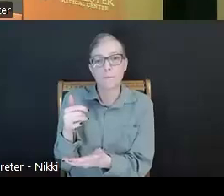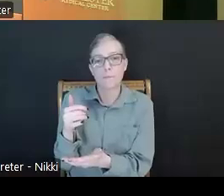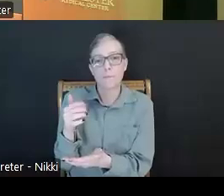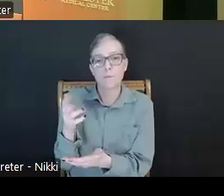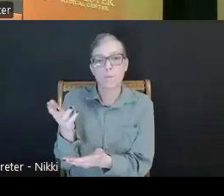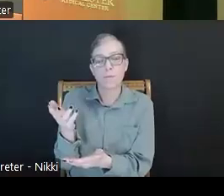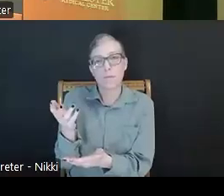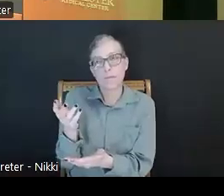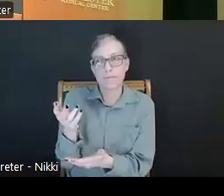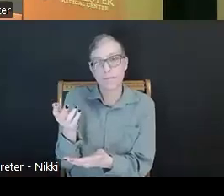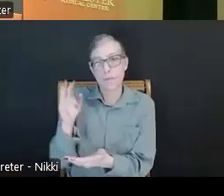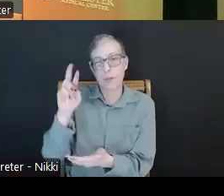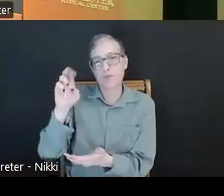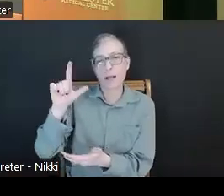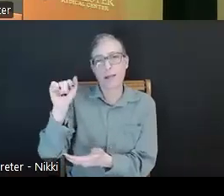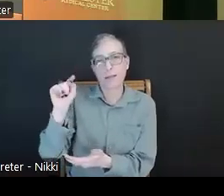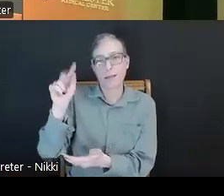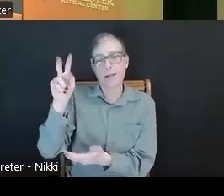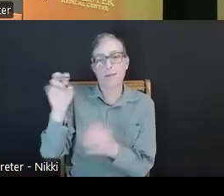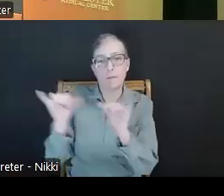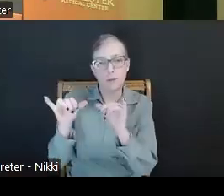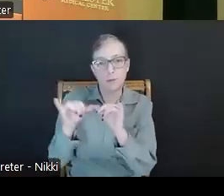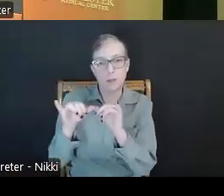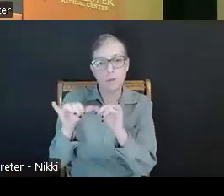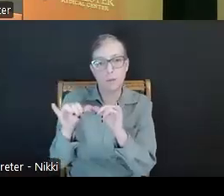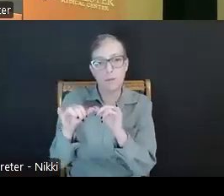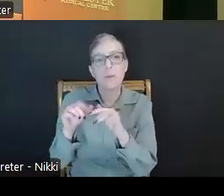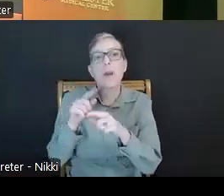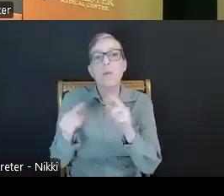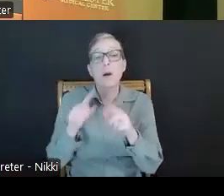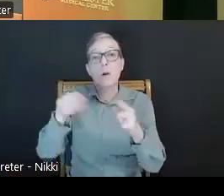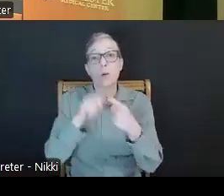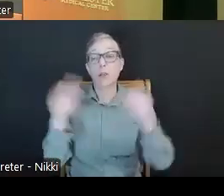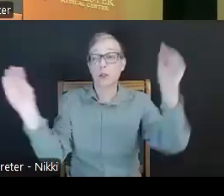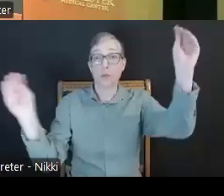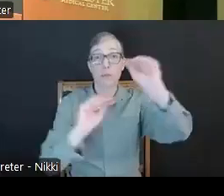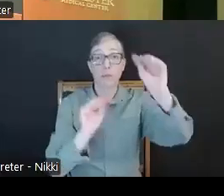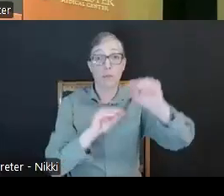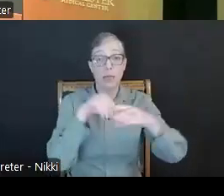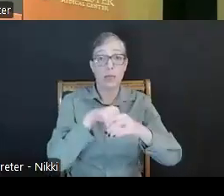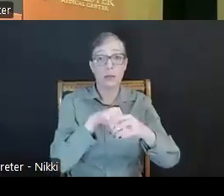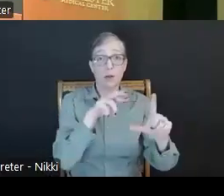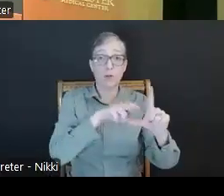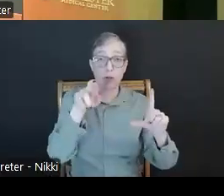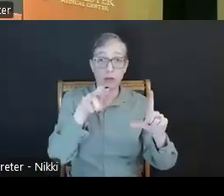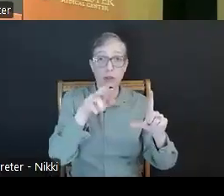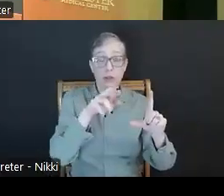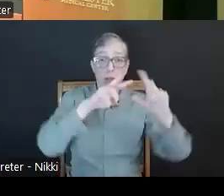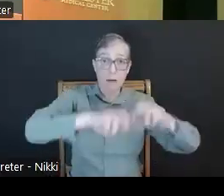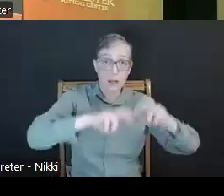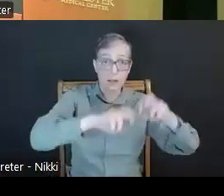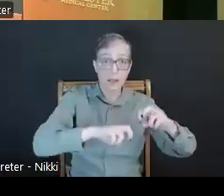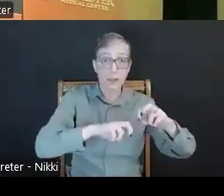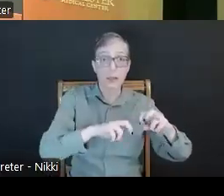experience that teams have working together. But it actually overpowers it. When you put them both in a regression, the amount of clustering overpowers the